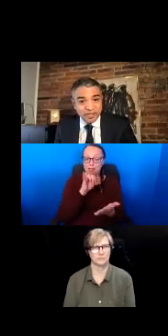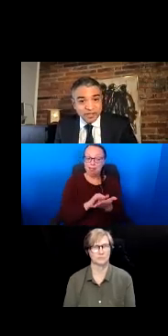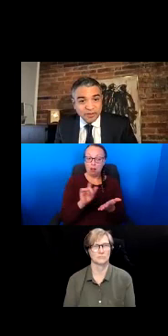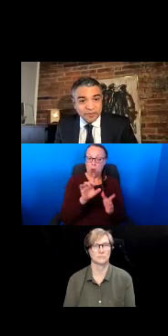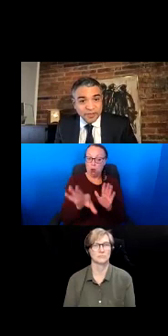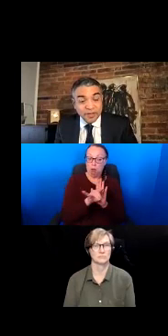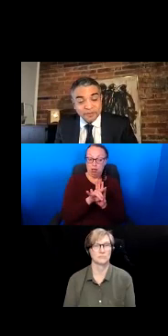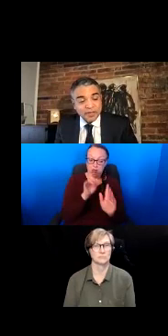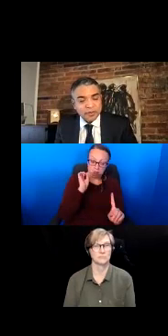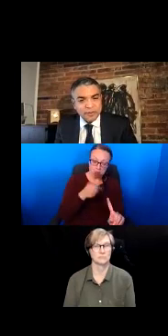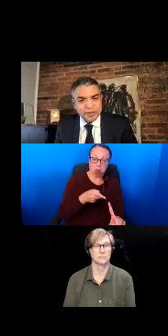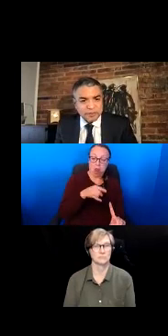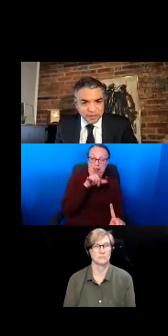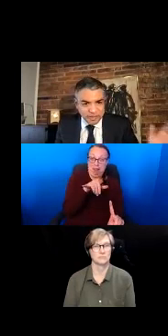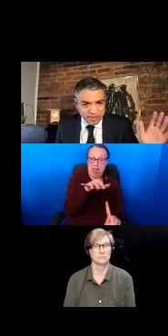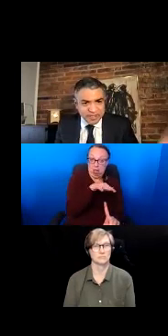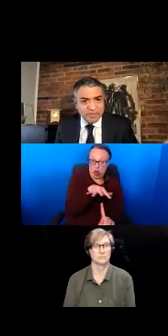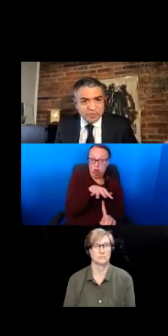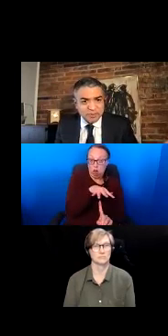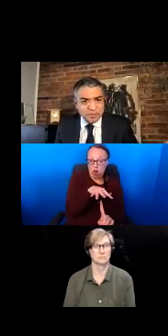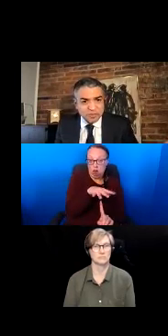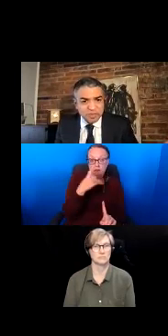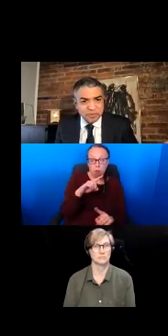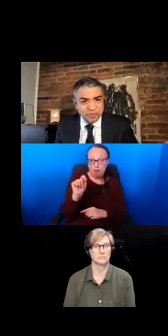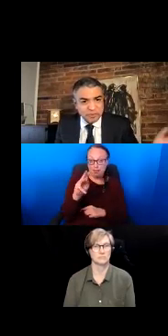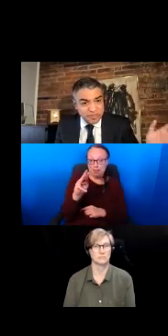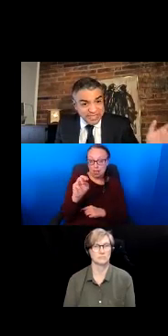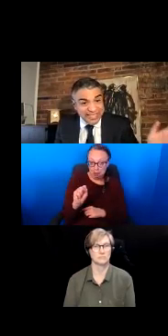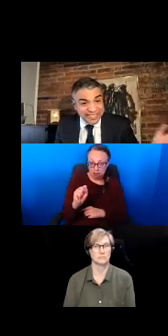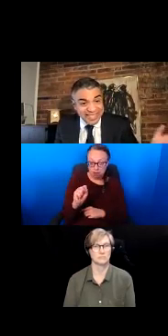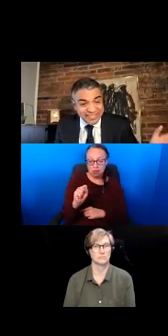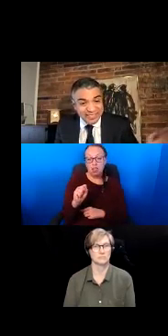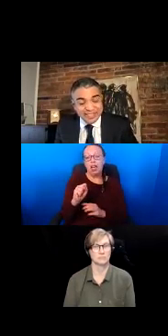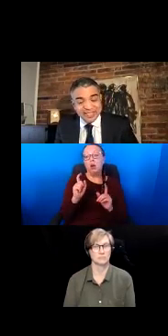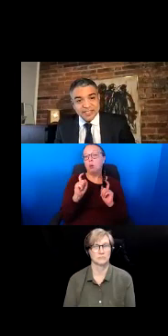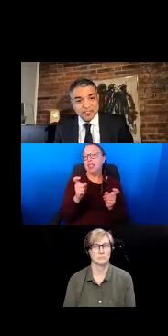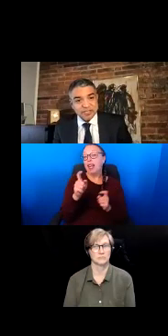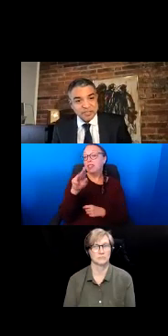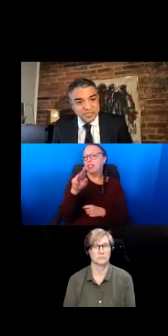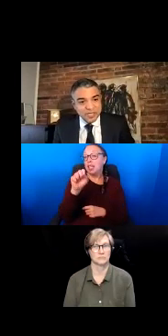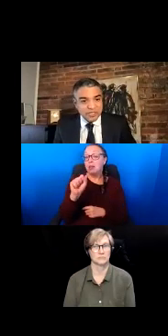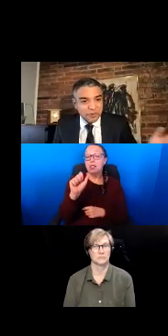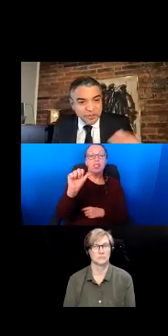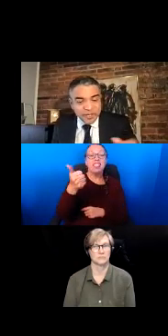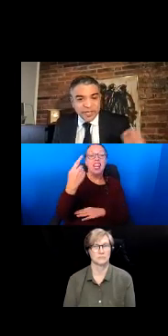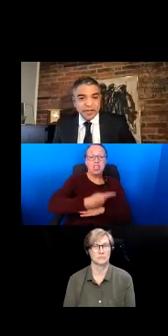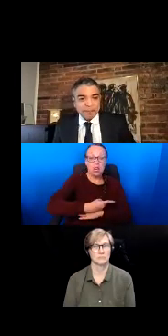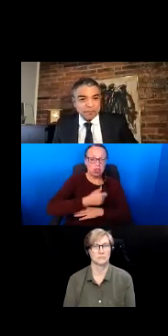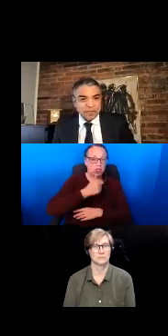trial of, I don't know if I mentioned, but the TMS we administered therapeutically was 10 days, 10 daily sessions of TMS.